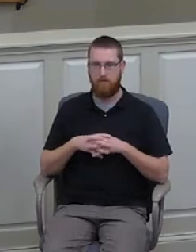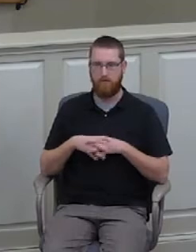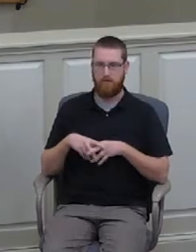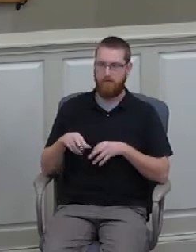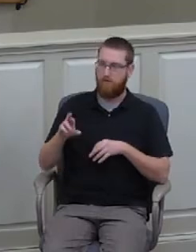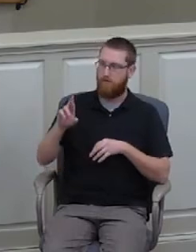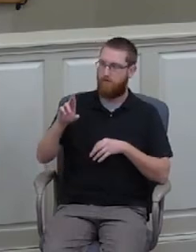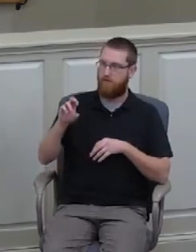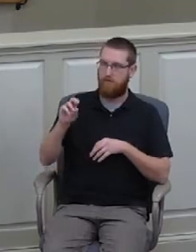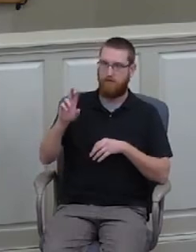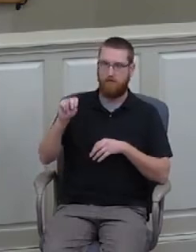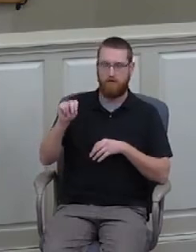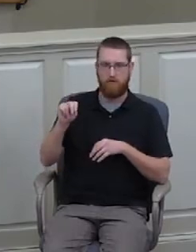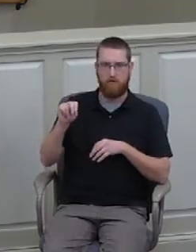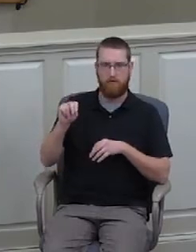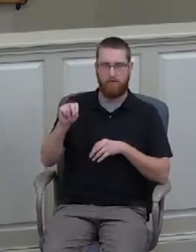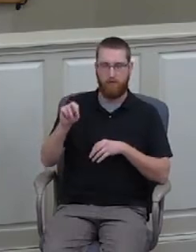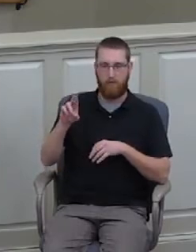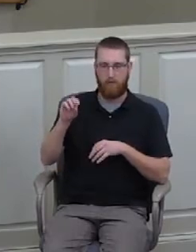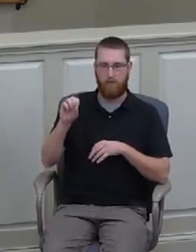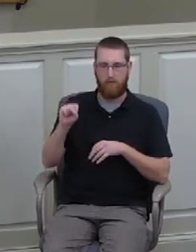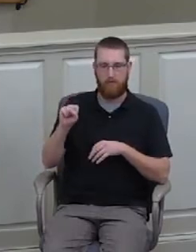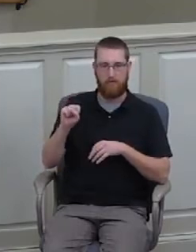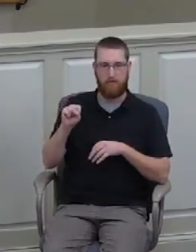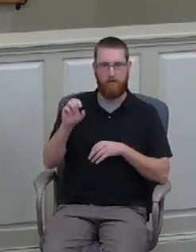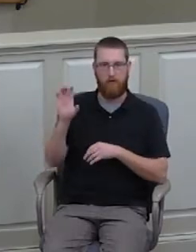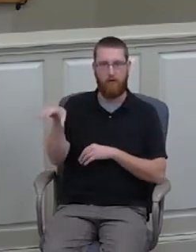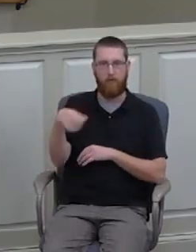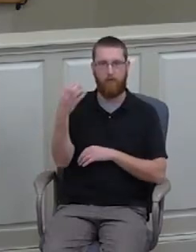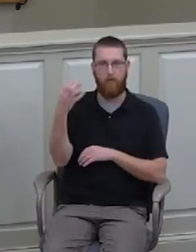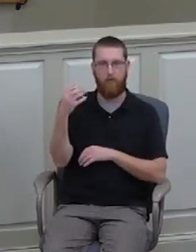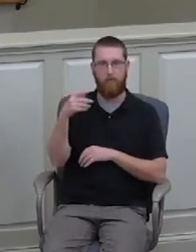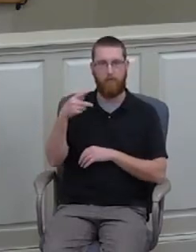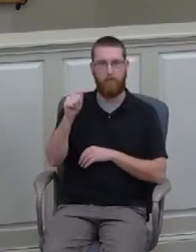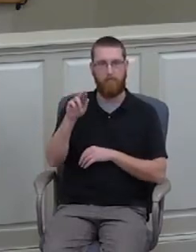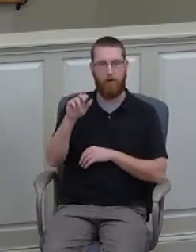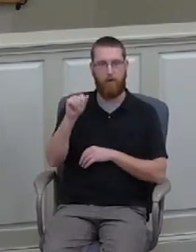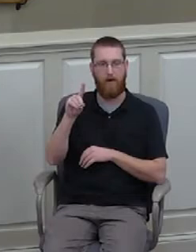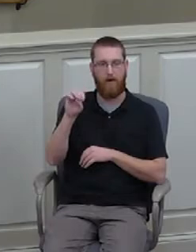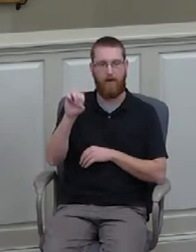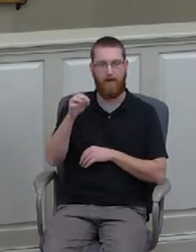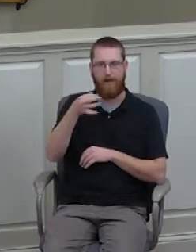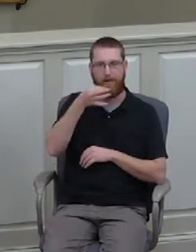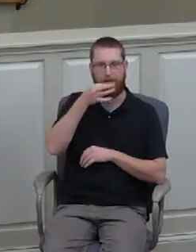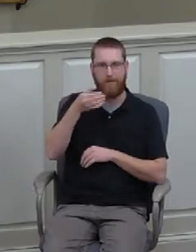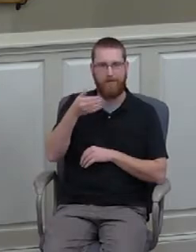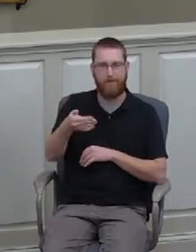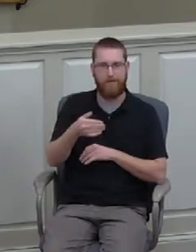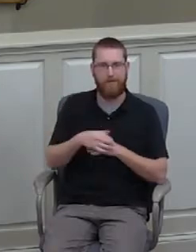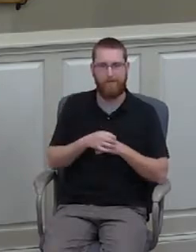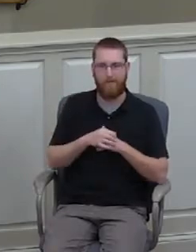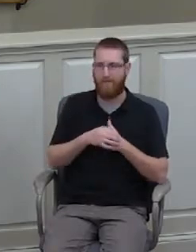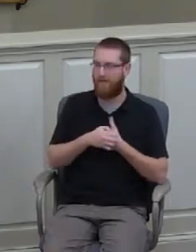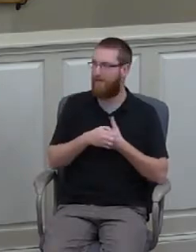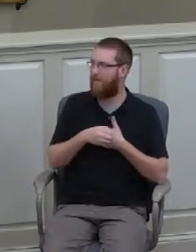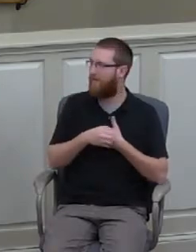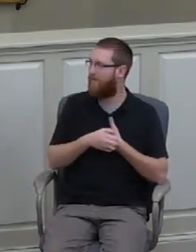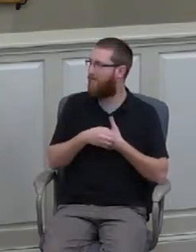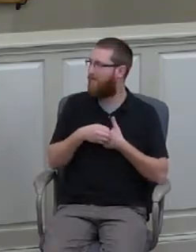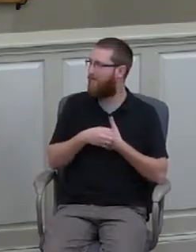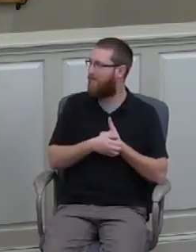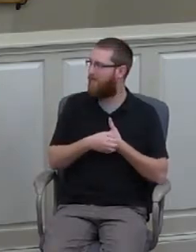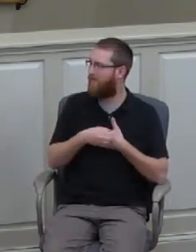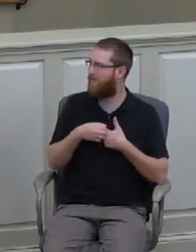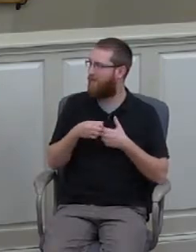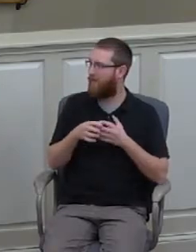Can't believe you all are not announcing the Christmas parade that's just around the corner before we meet again. We knew you were going to do it. We're trying to give it to